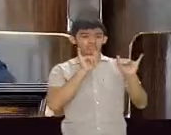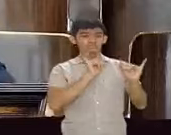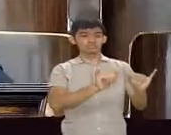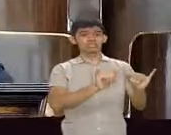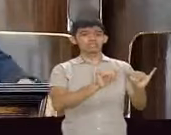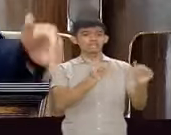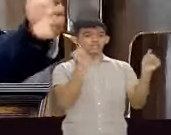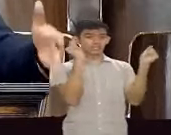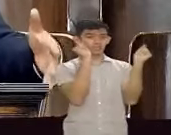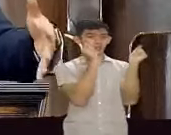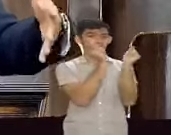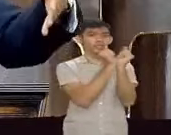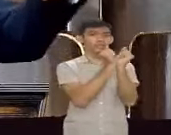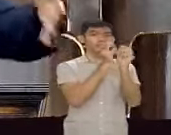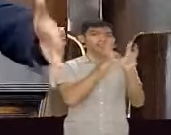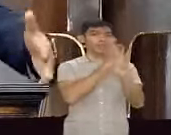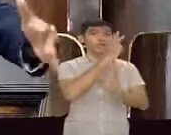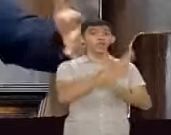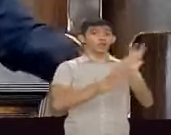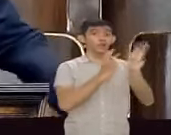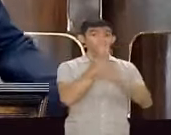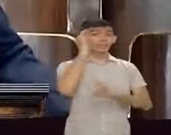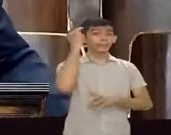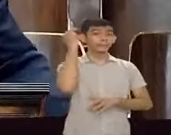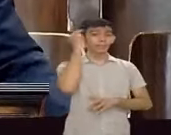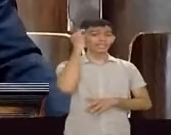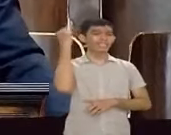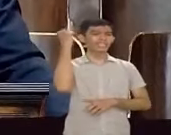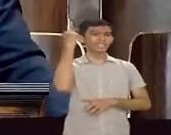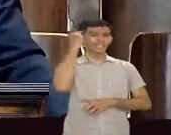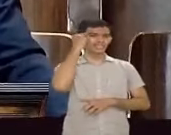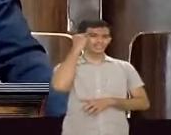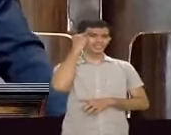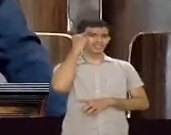mentality. Nga we think, diri ra ta kutob.